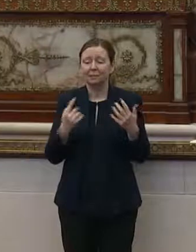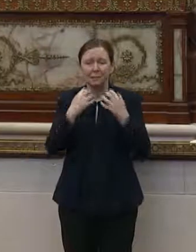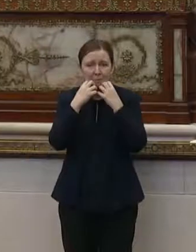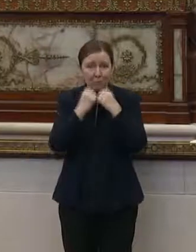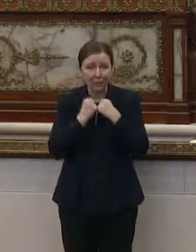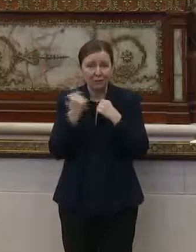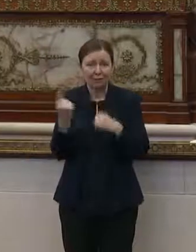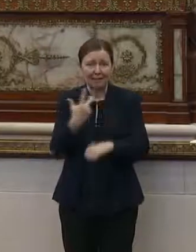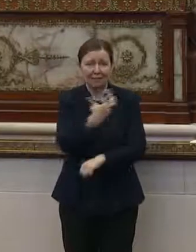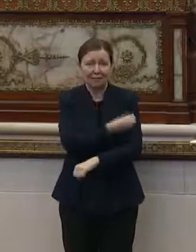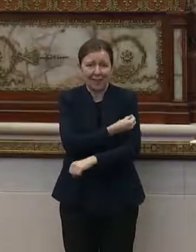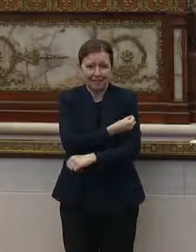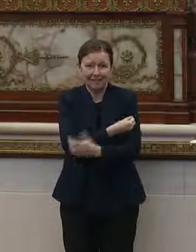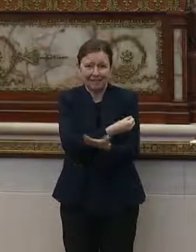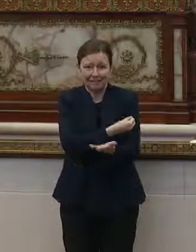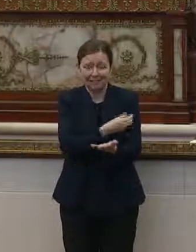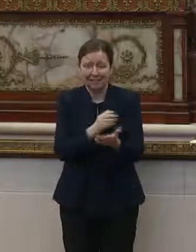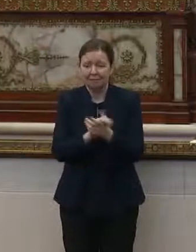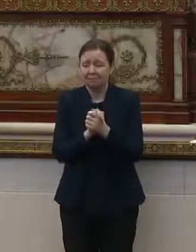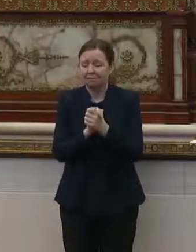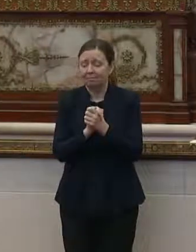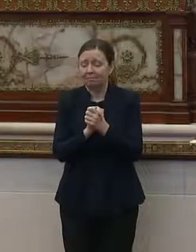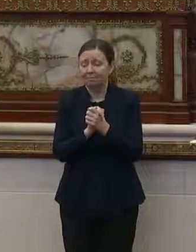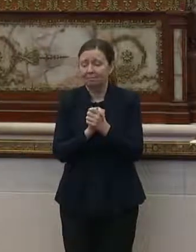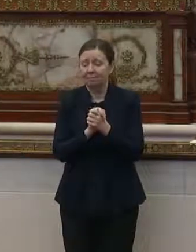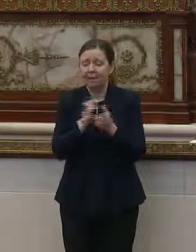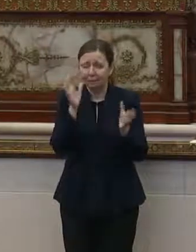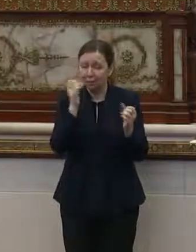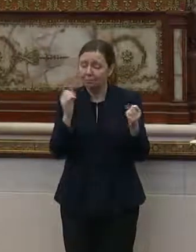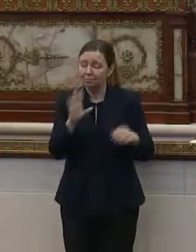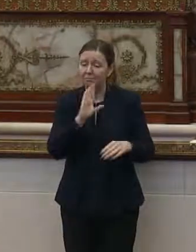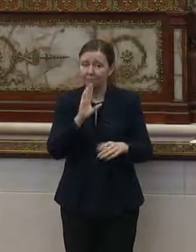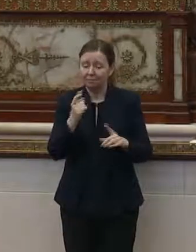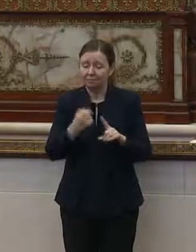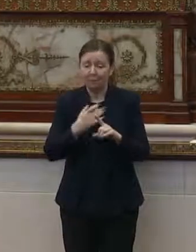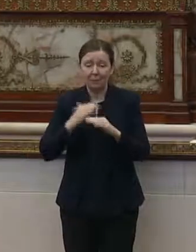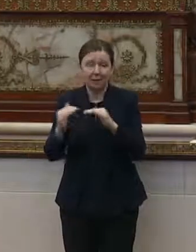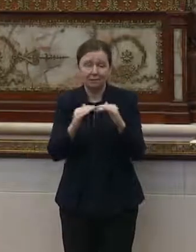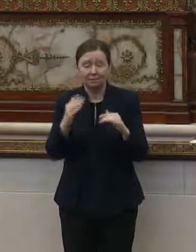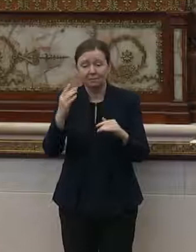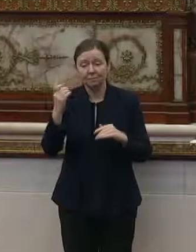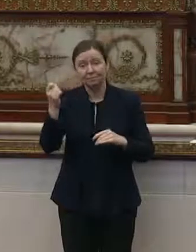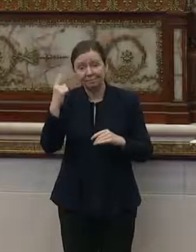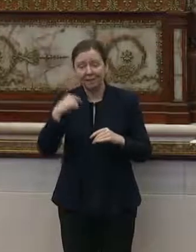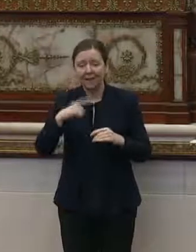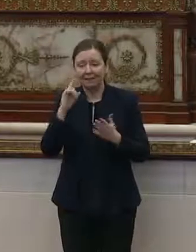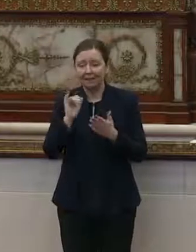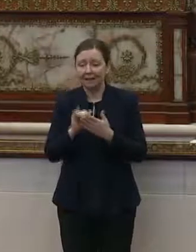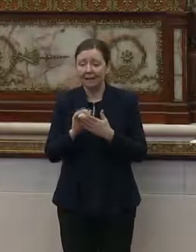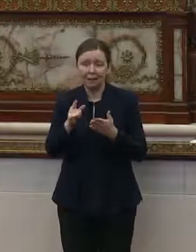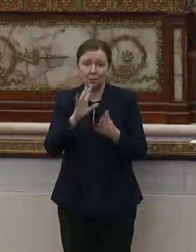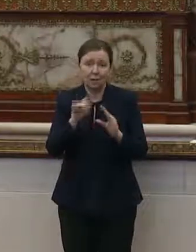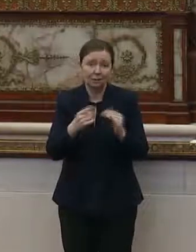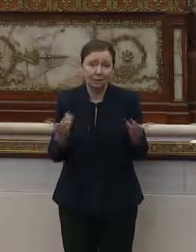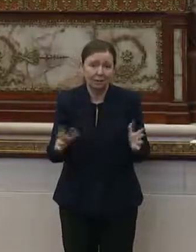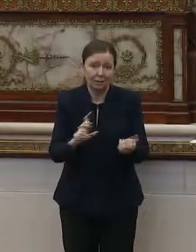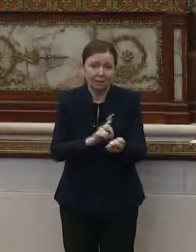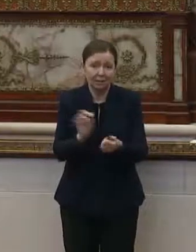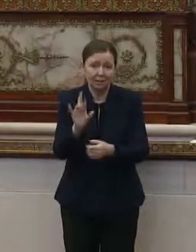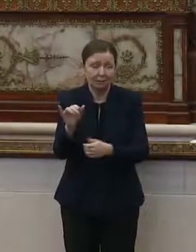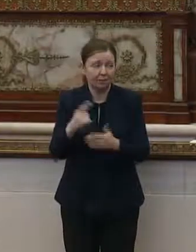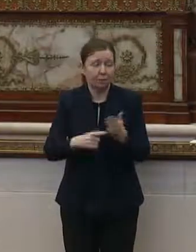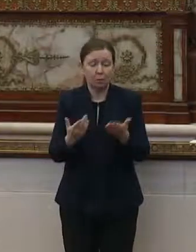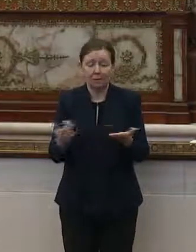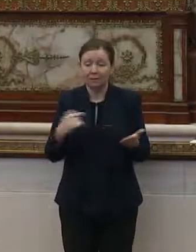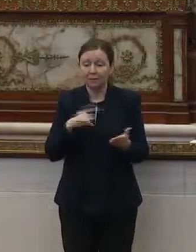the vaccine. And I echo the frustration of a lot of my colleagues because I think, and you talked about it, Dr. Farley, one of the things